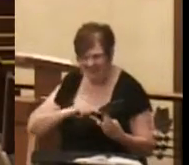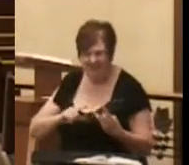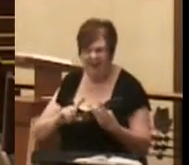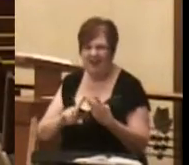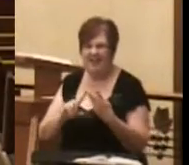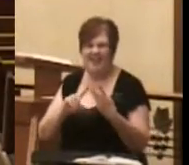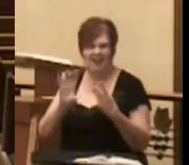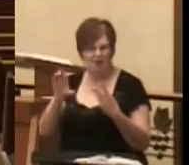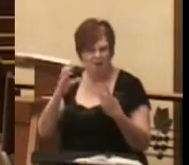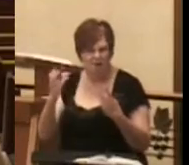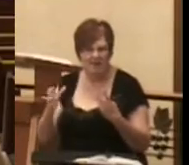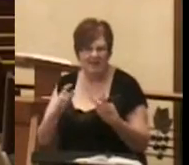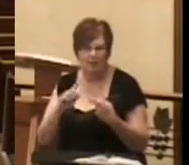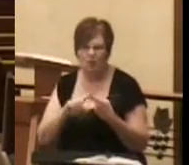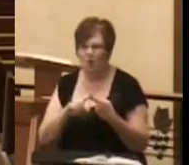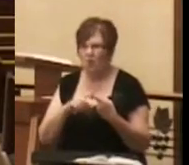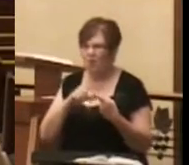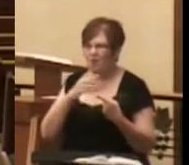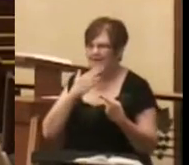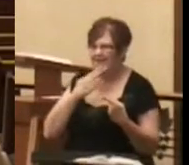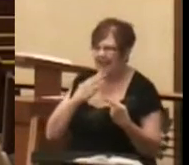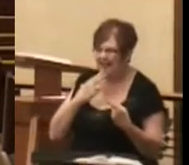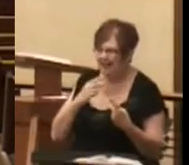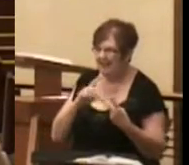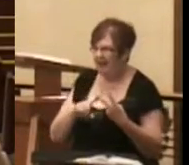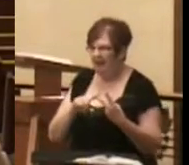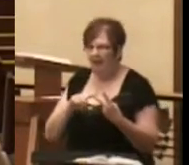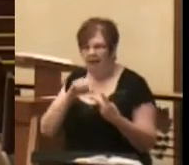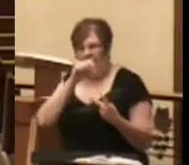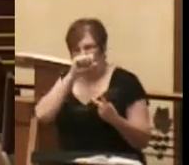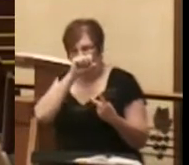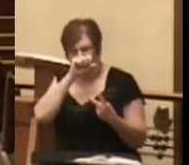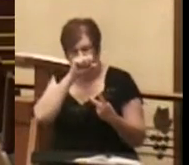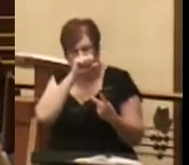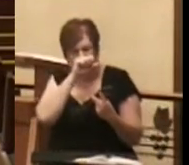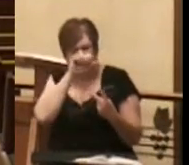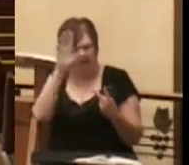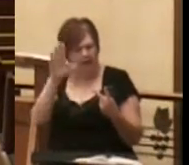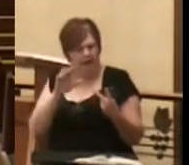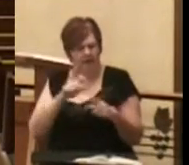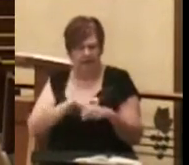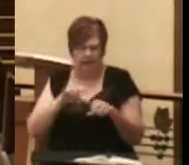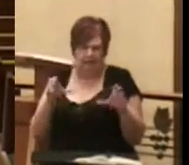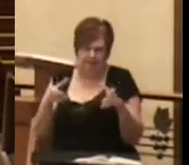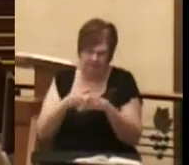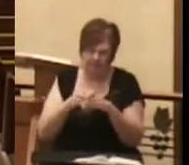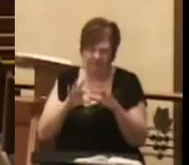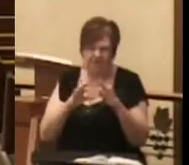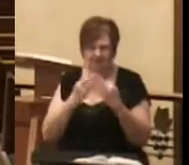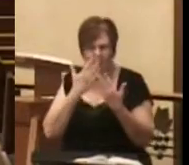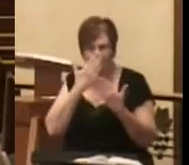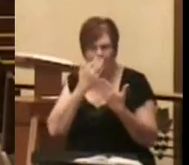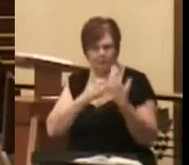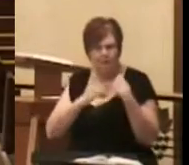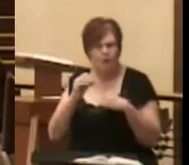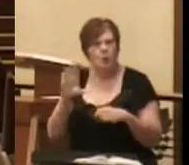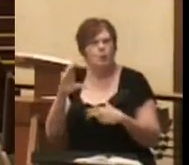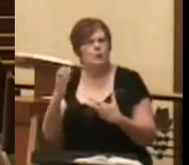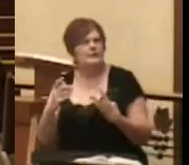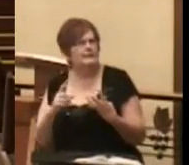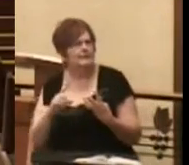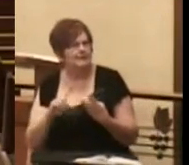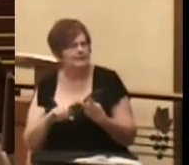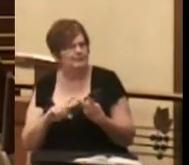Halloween, we get candy. Thanksgiving is a great time to get together. Have good food. Christmas, what do you get at